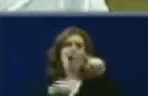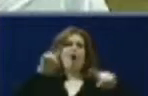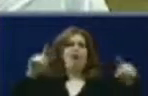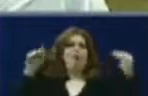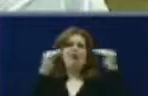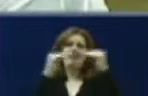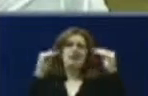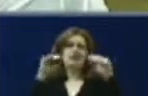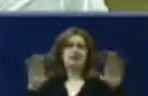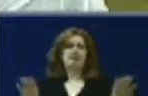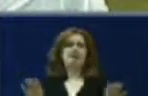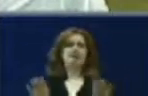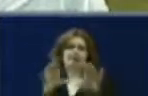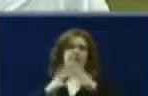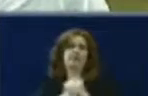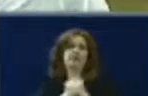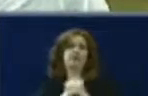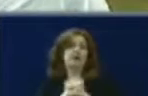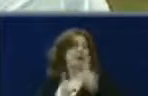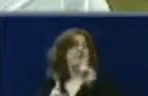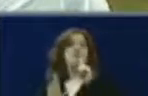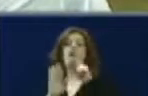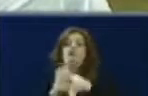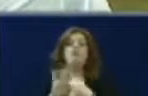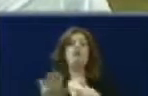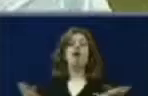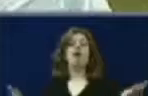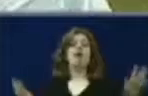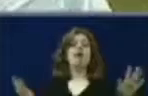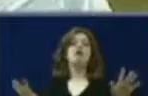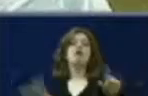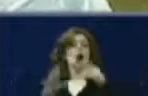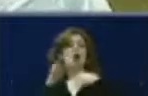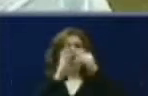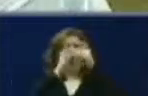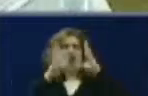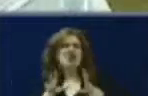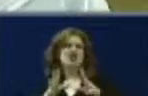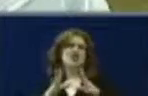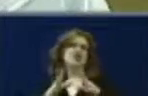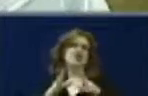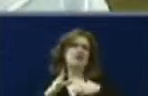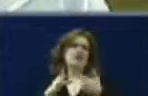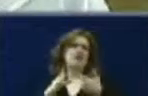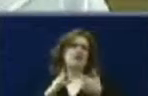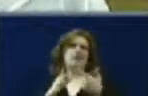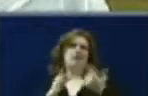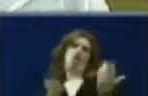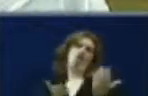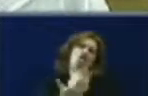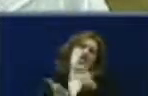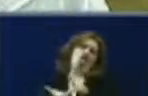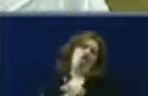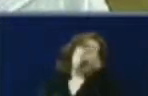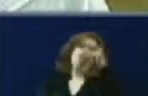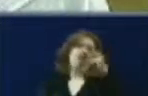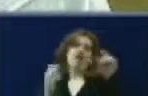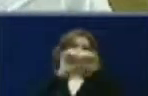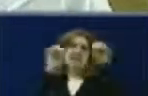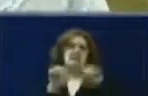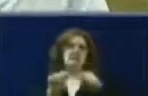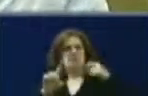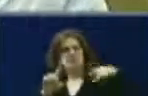operation. Thus, for example, students exploit the system to bully,